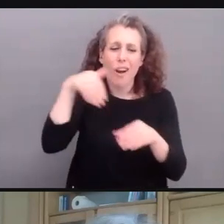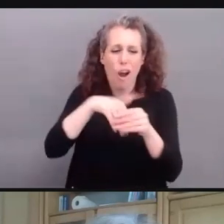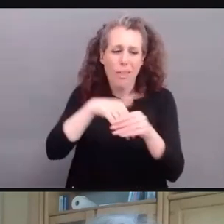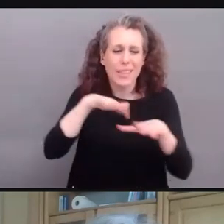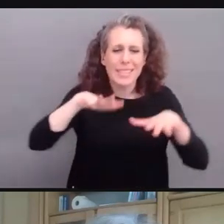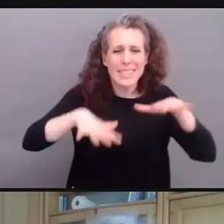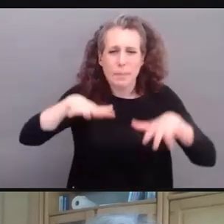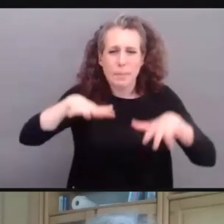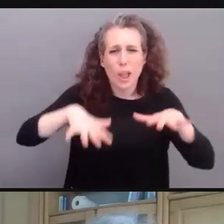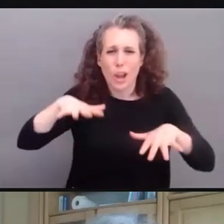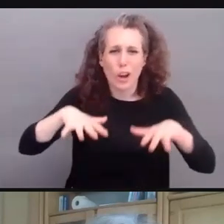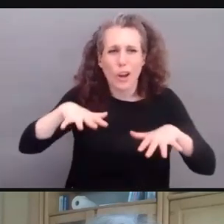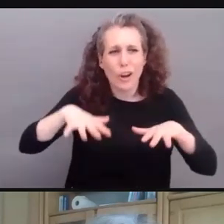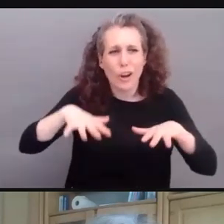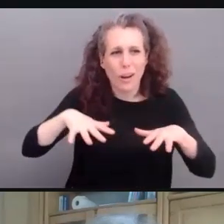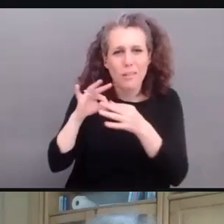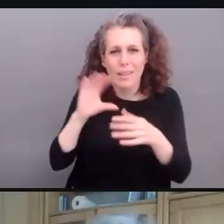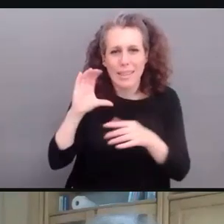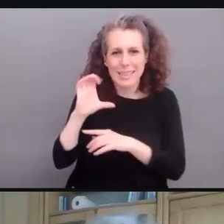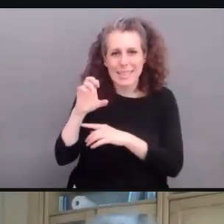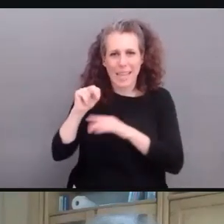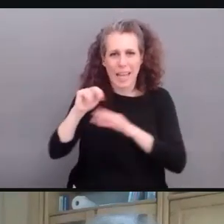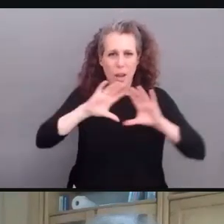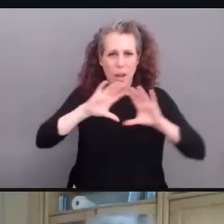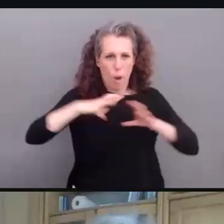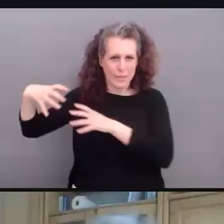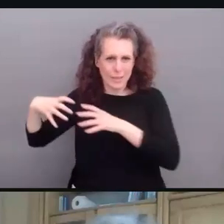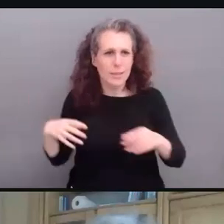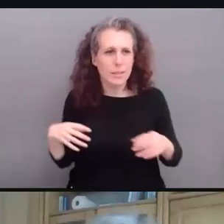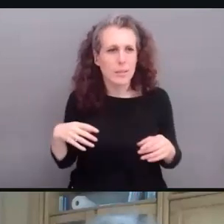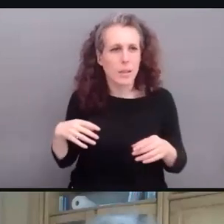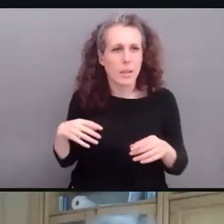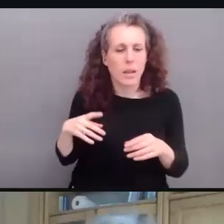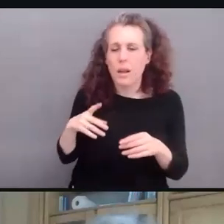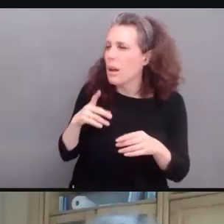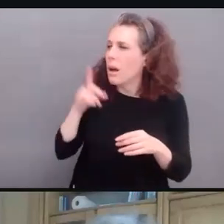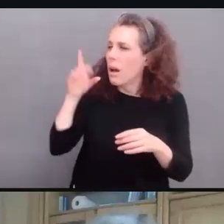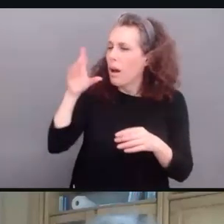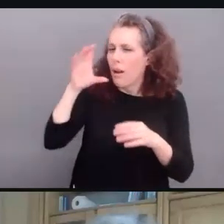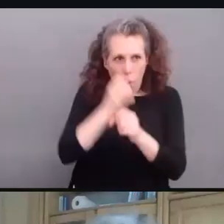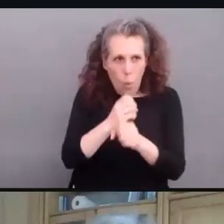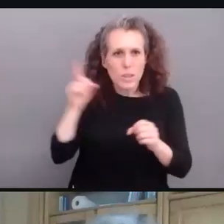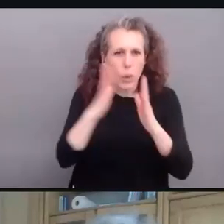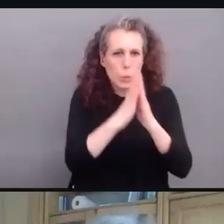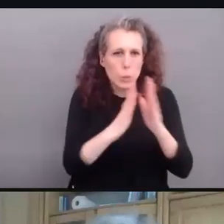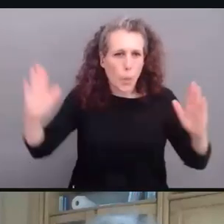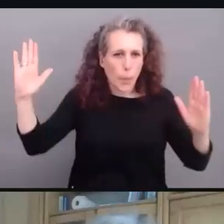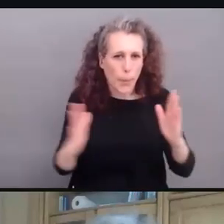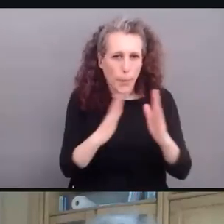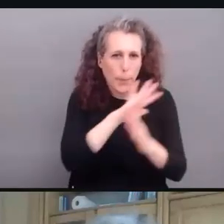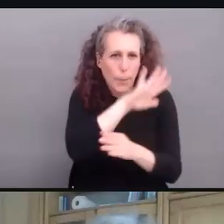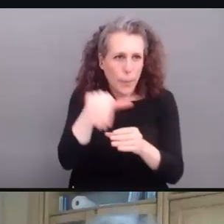by the standardization body. So it's focusing on the scope, it's dealing with the